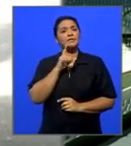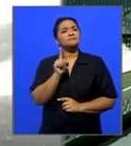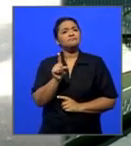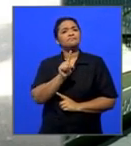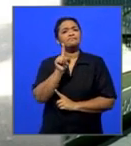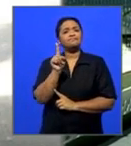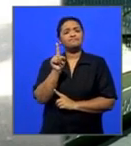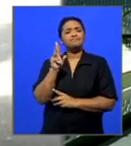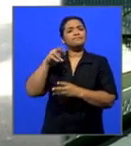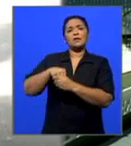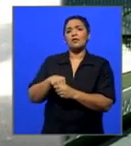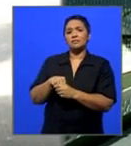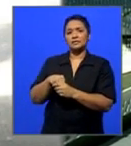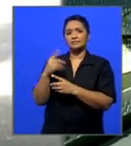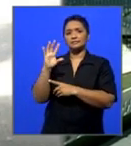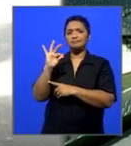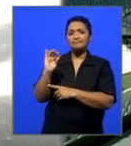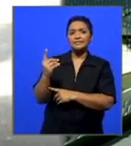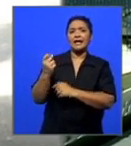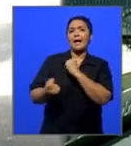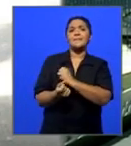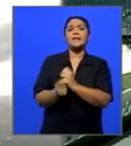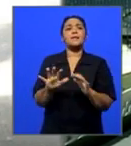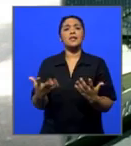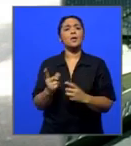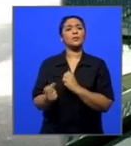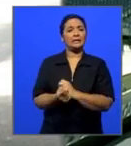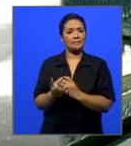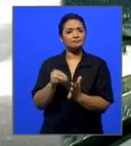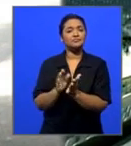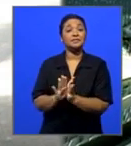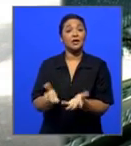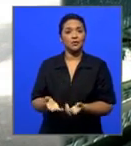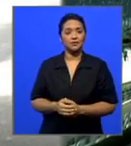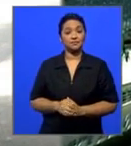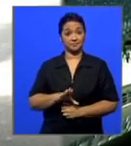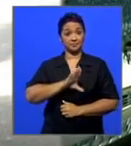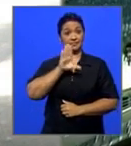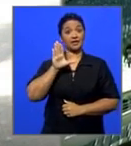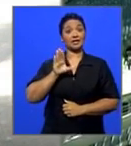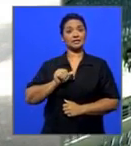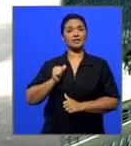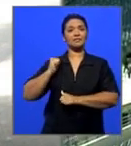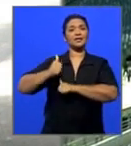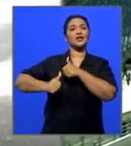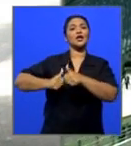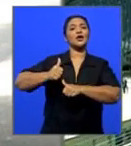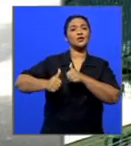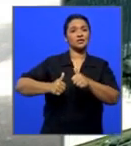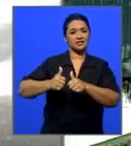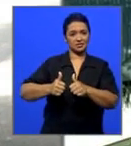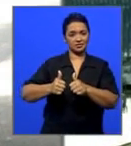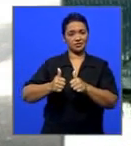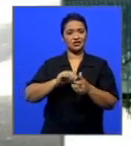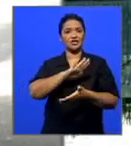in documenting what's happening today and other events happening around the country? South African Heritage Resources Agency, its task